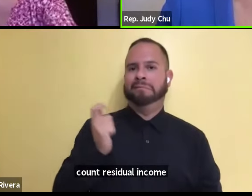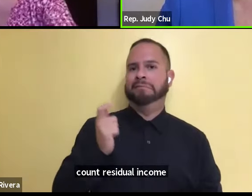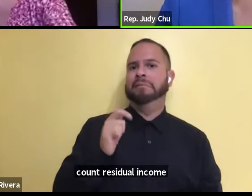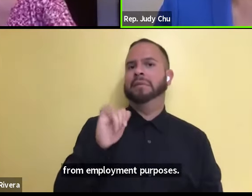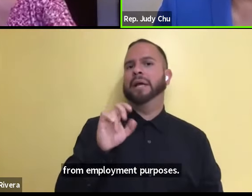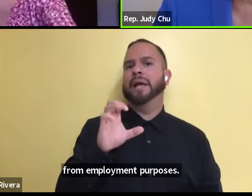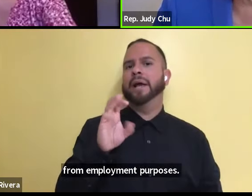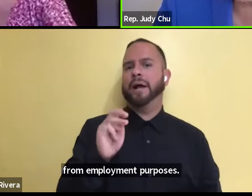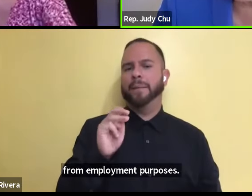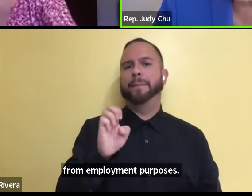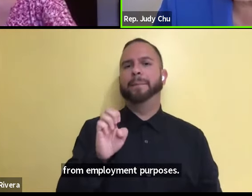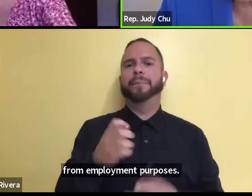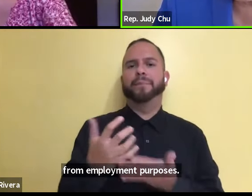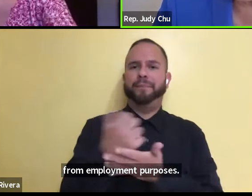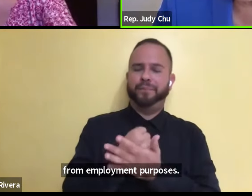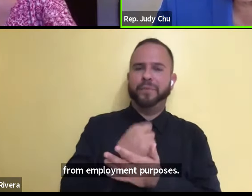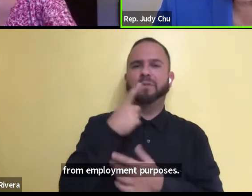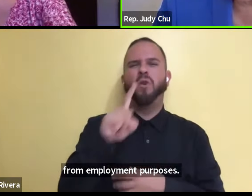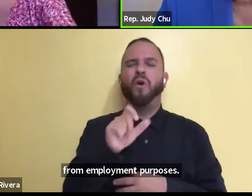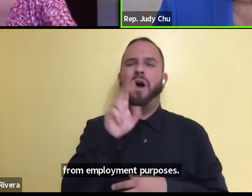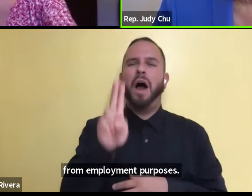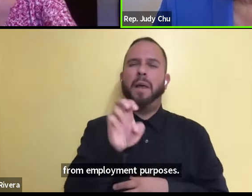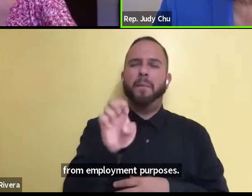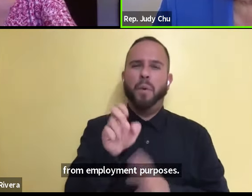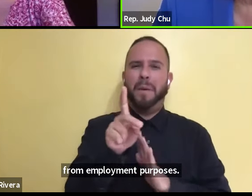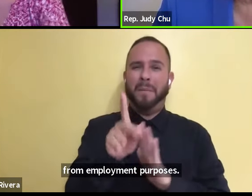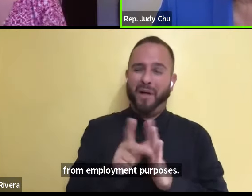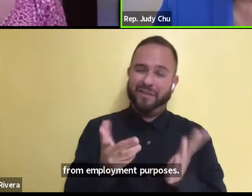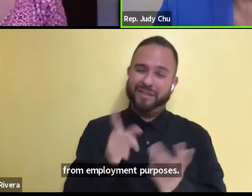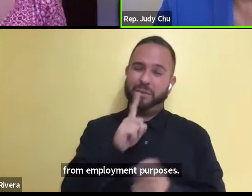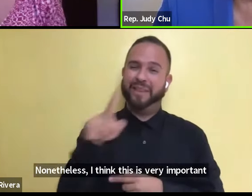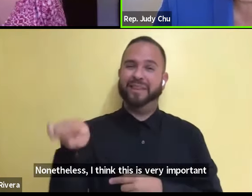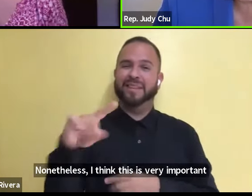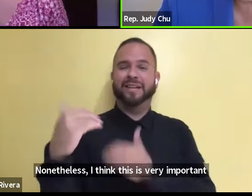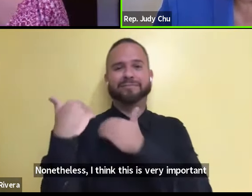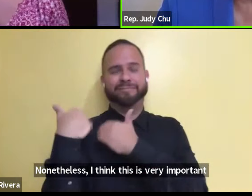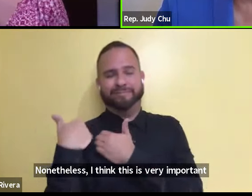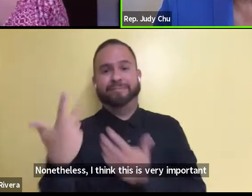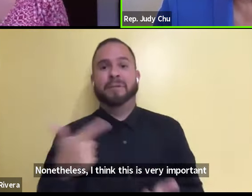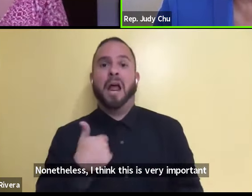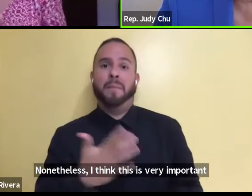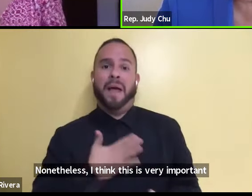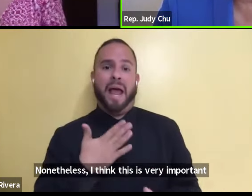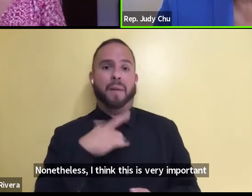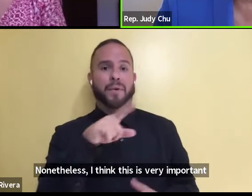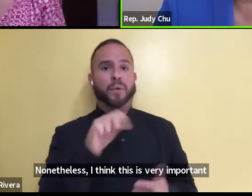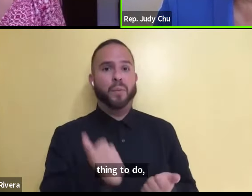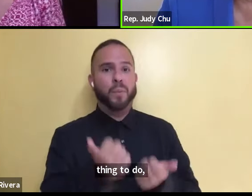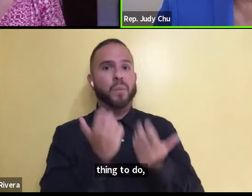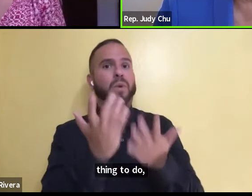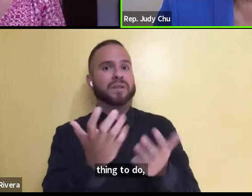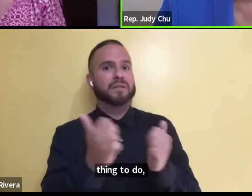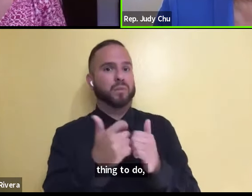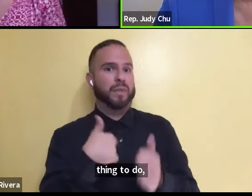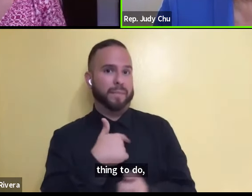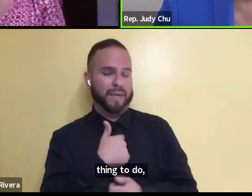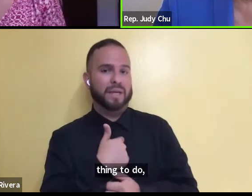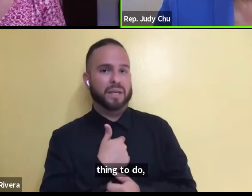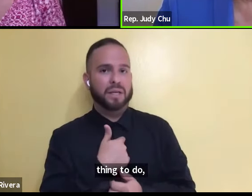Nonetheless, I think this is a very important thing to do. I am glad that you raised this with me, and it